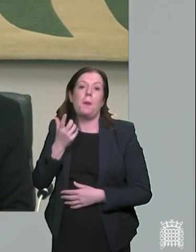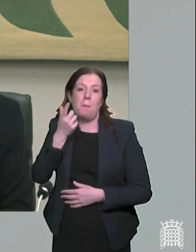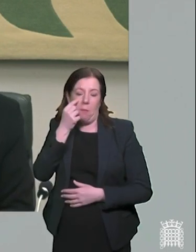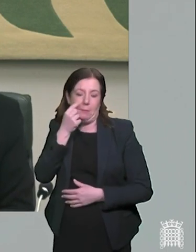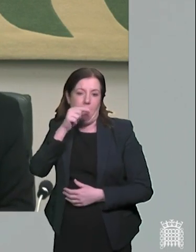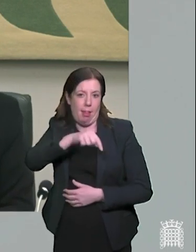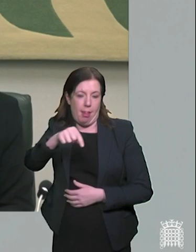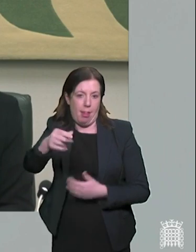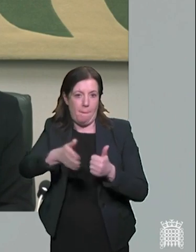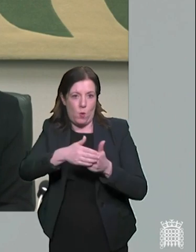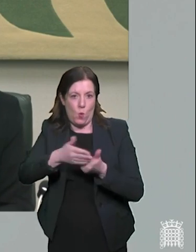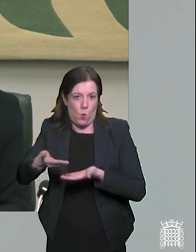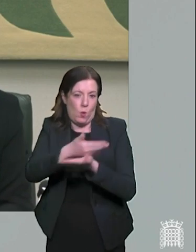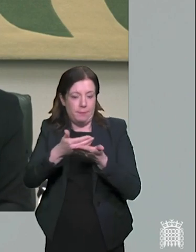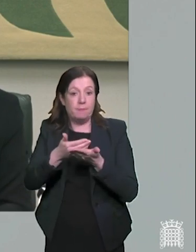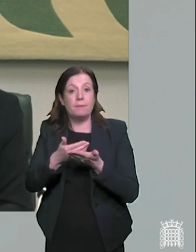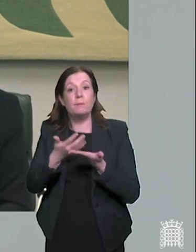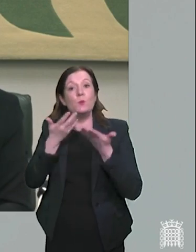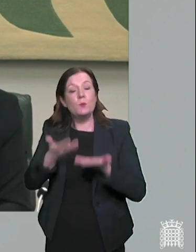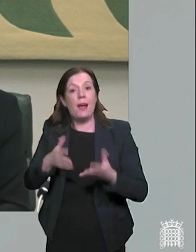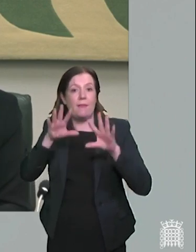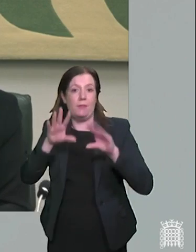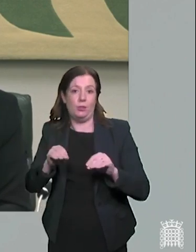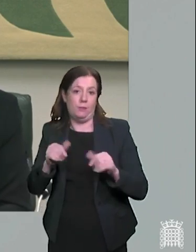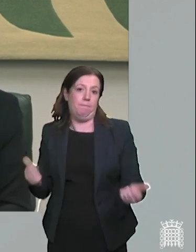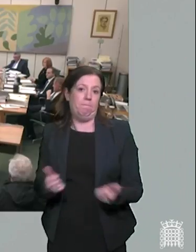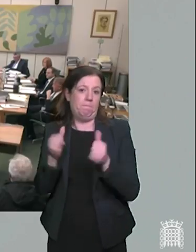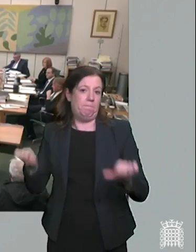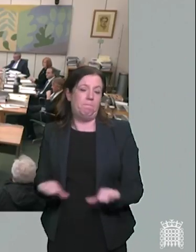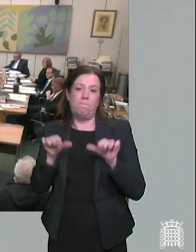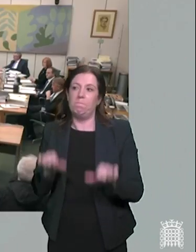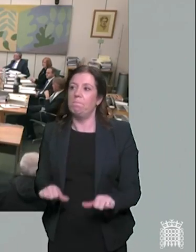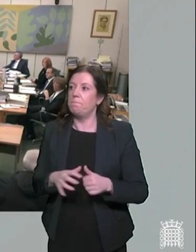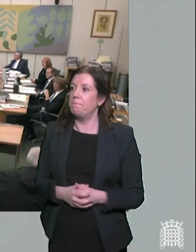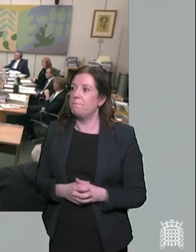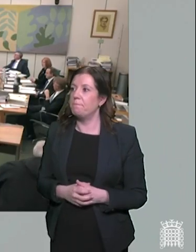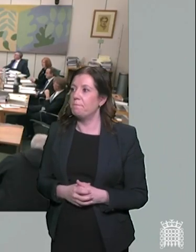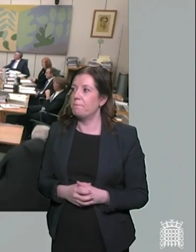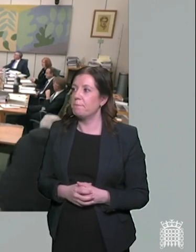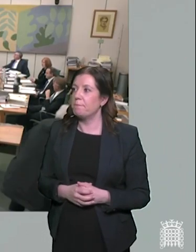But for now, that concludes our session today. Order, order. Thank you.